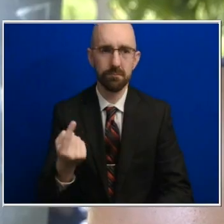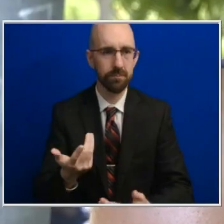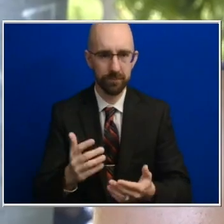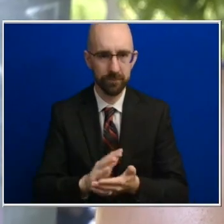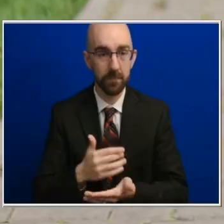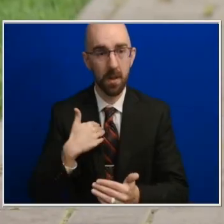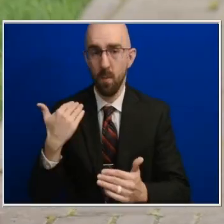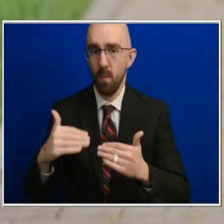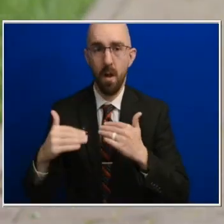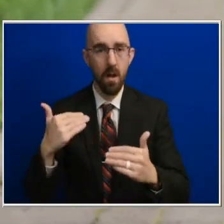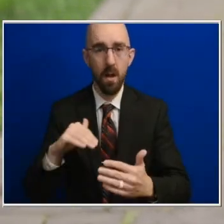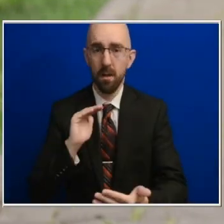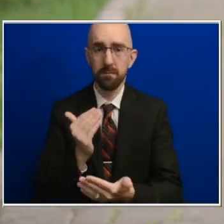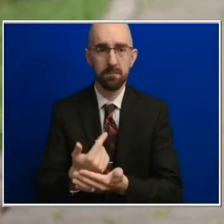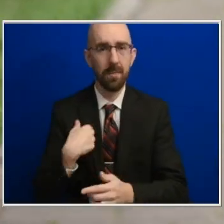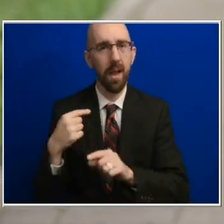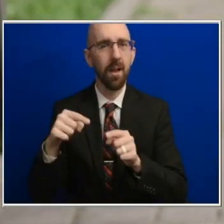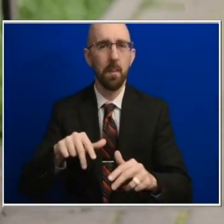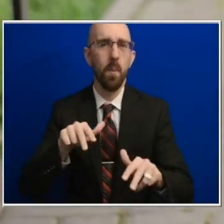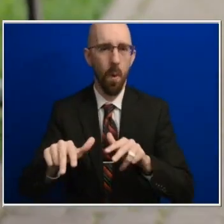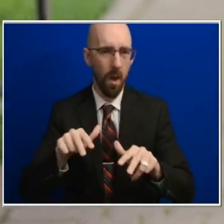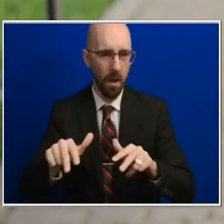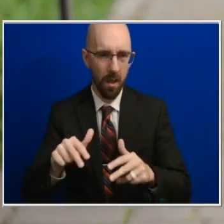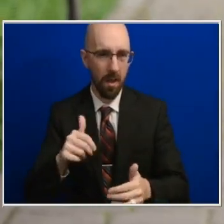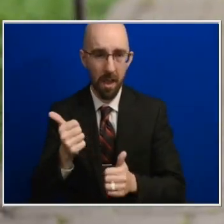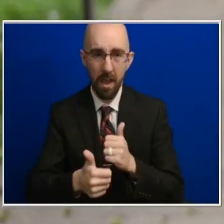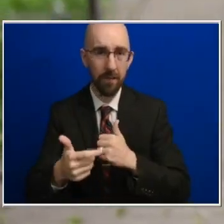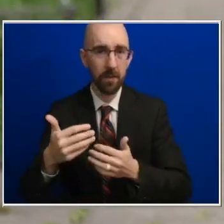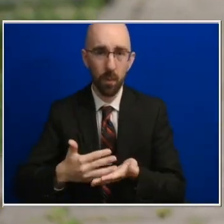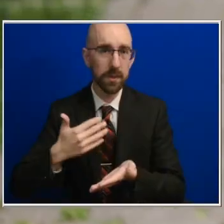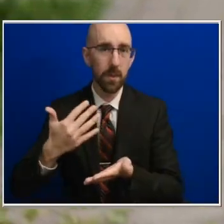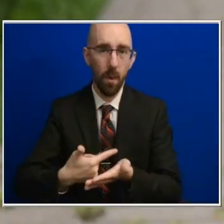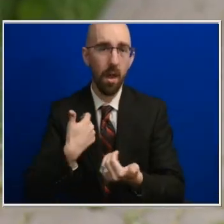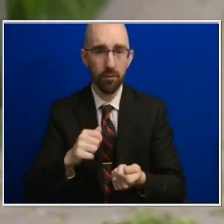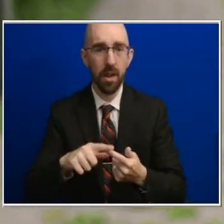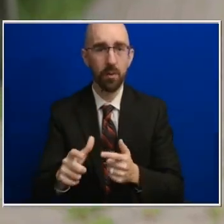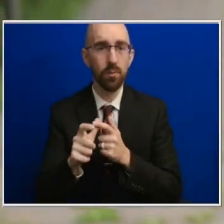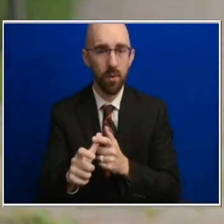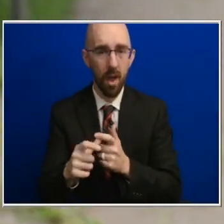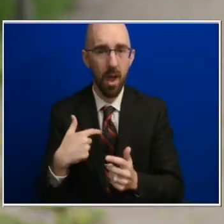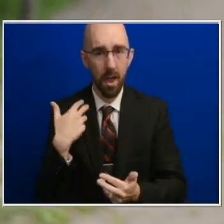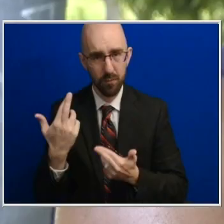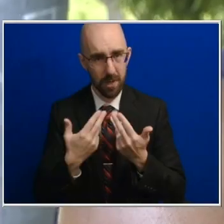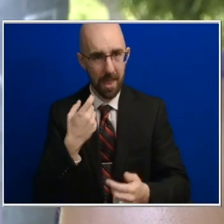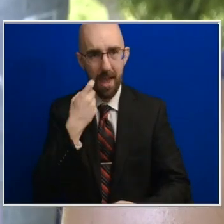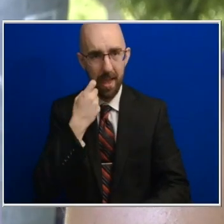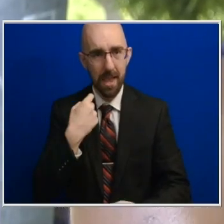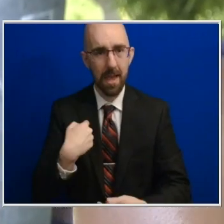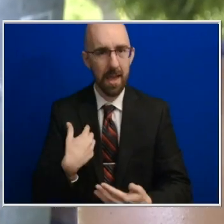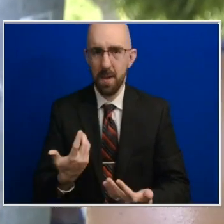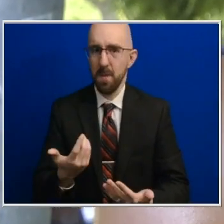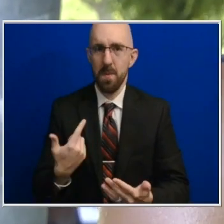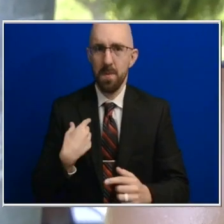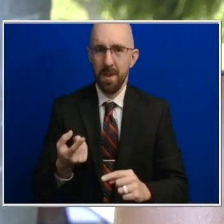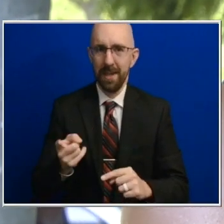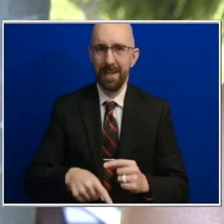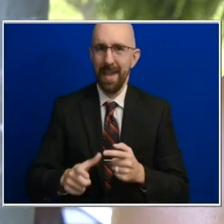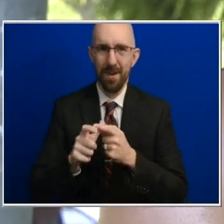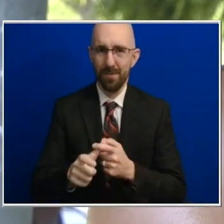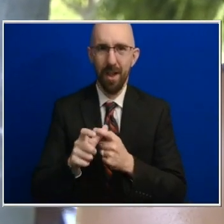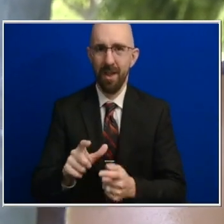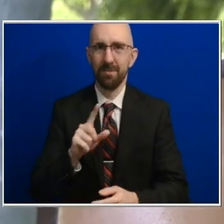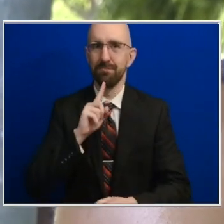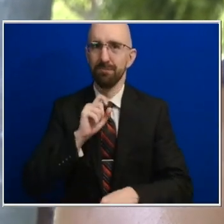walk, and every now and then I'll try to run a little bit, and I have realized here lately that I can't actually run anymore. So I've noticed